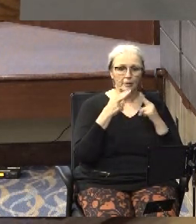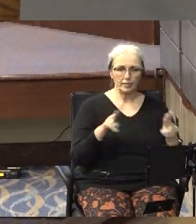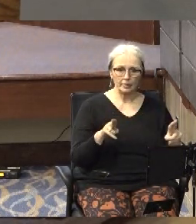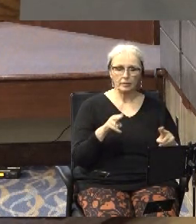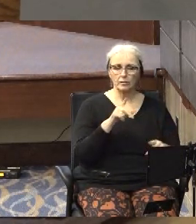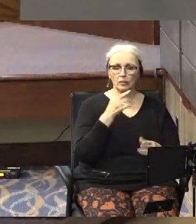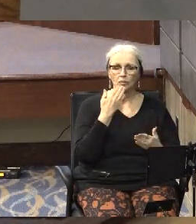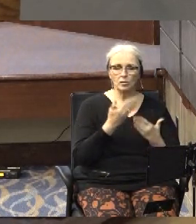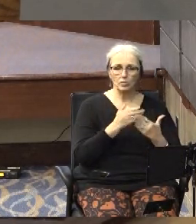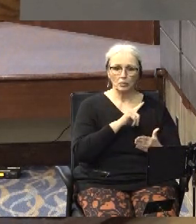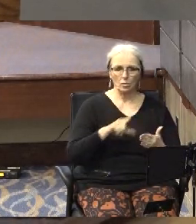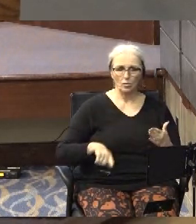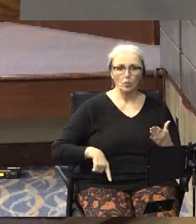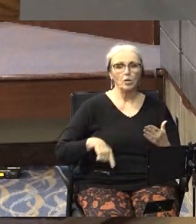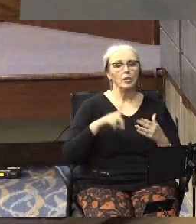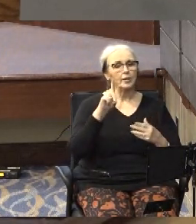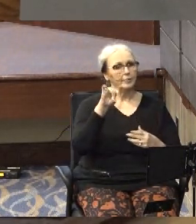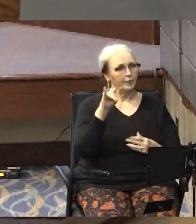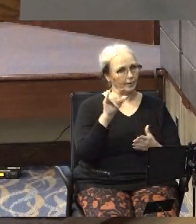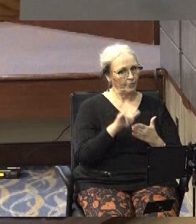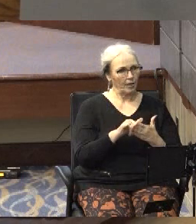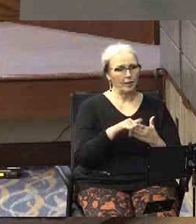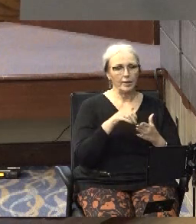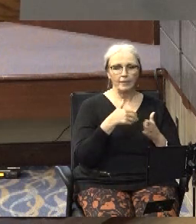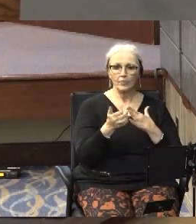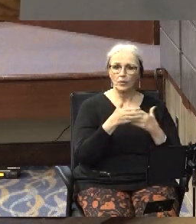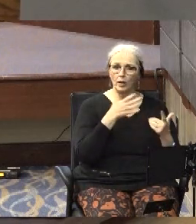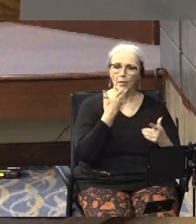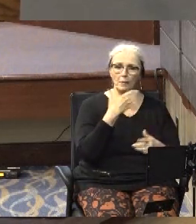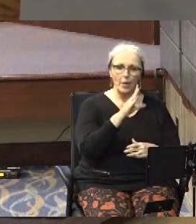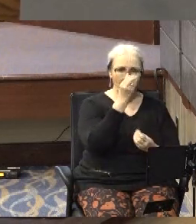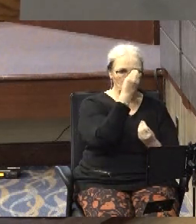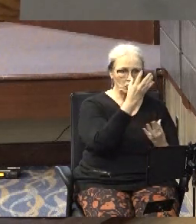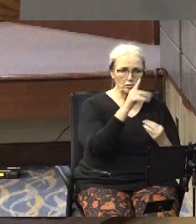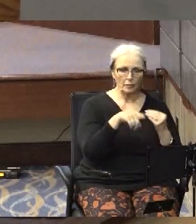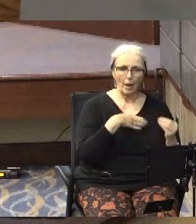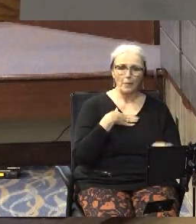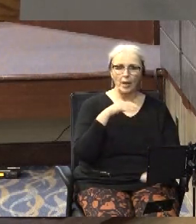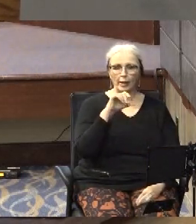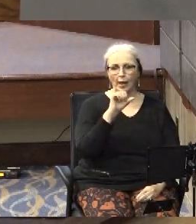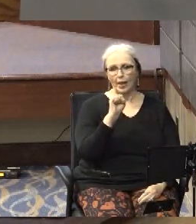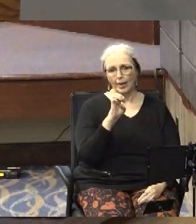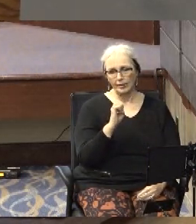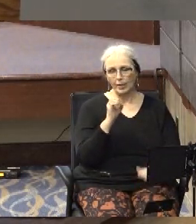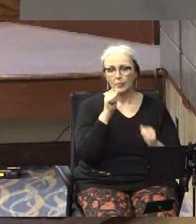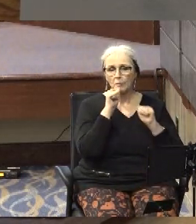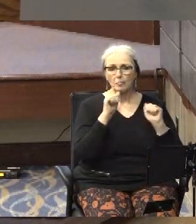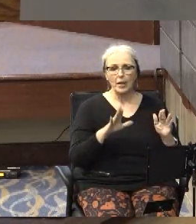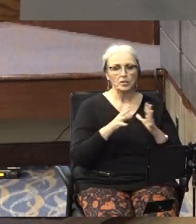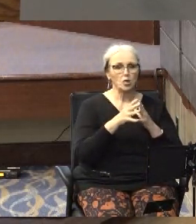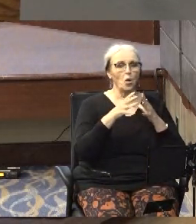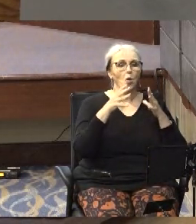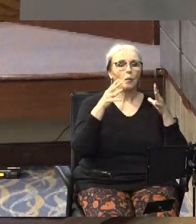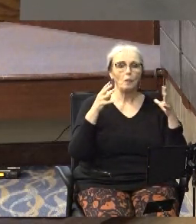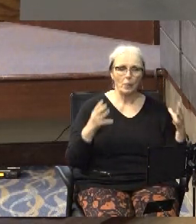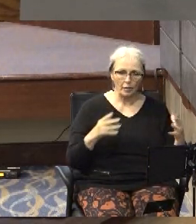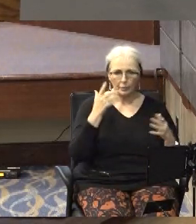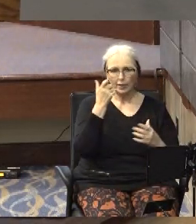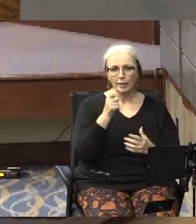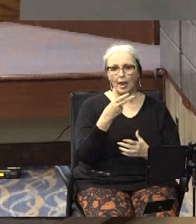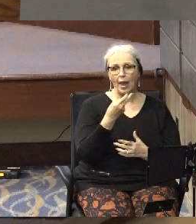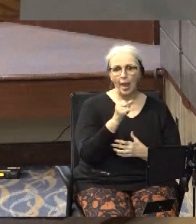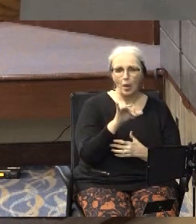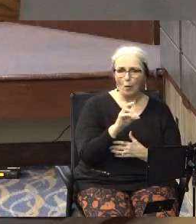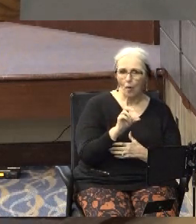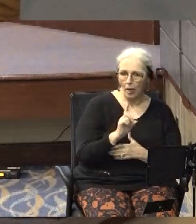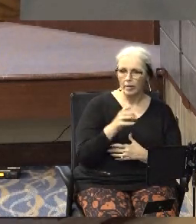my faith strong, and even on the days I would receive bad news about my case, I have been blessed beyond measure due to Haywood and his